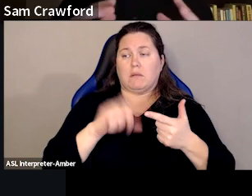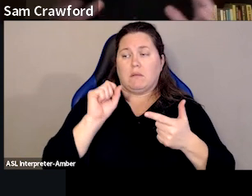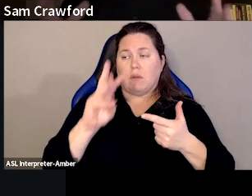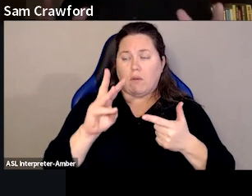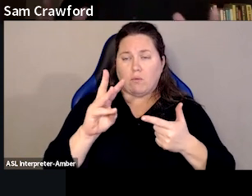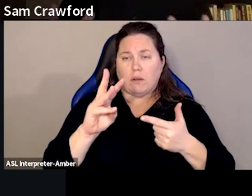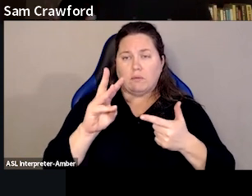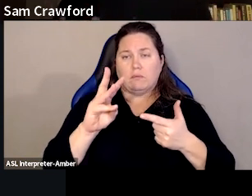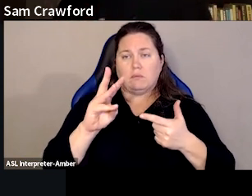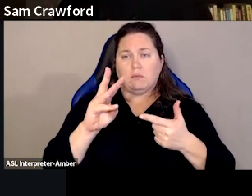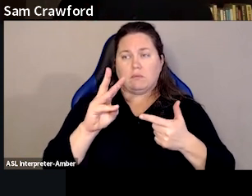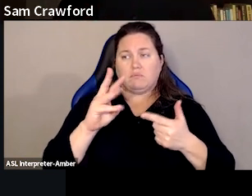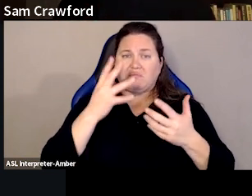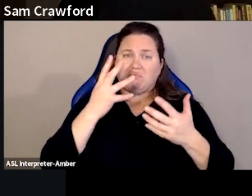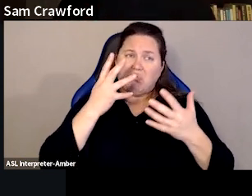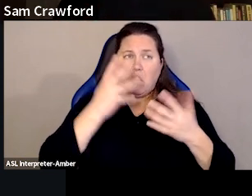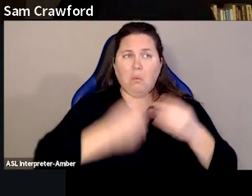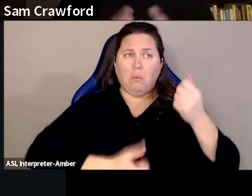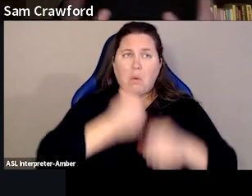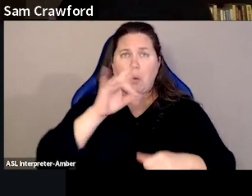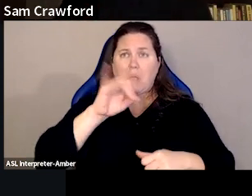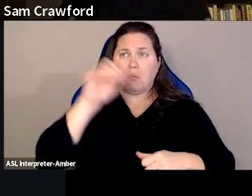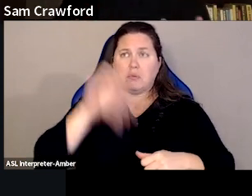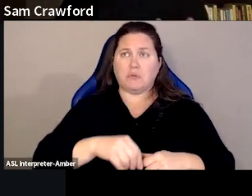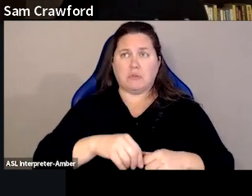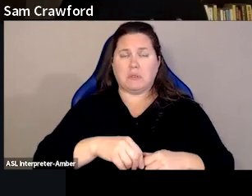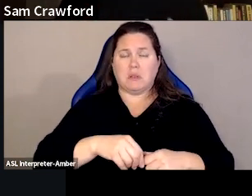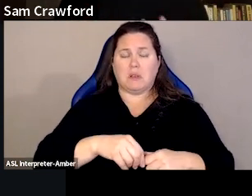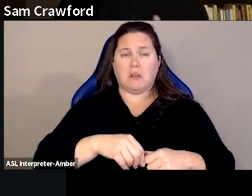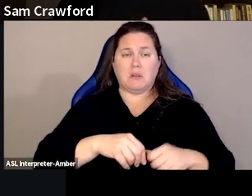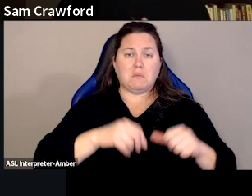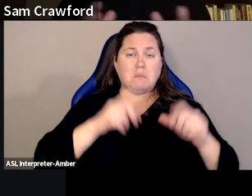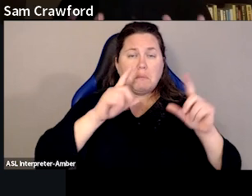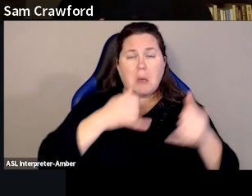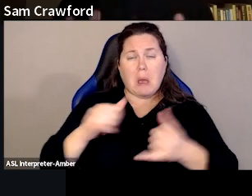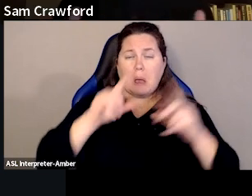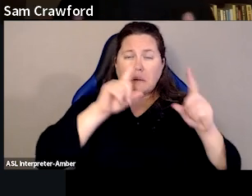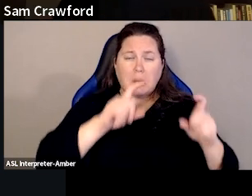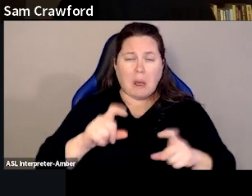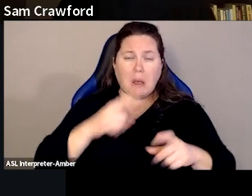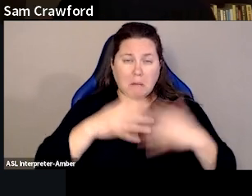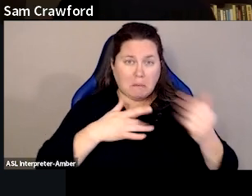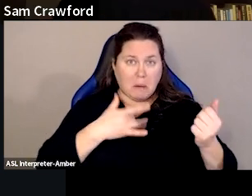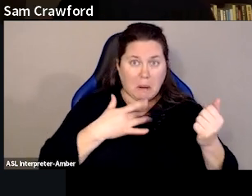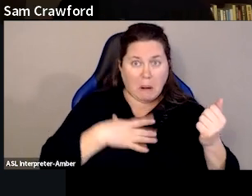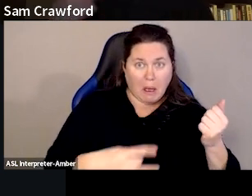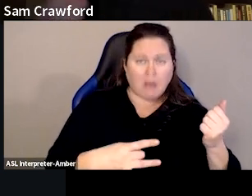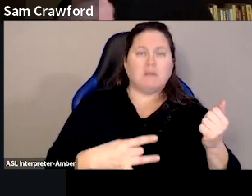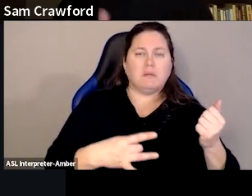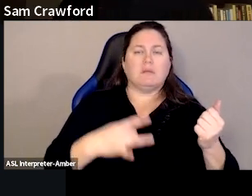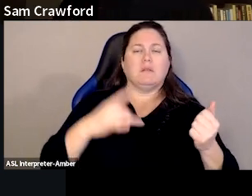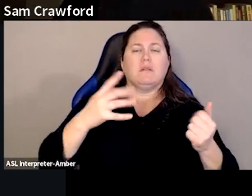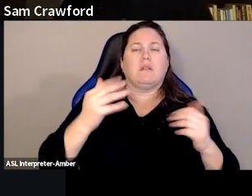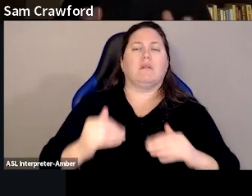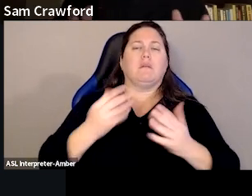in its pretty much in its entirety before you make any sort of decision. And you may actually find that the freemium model is